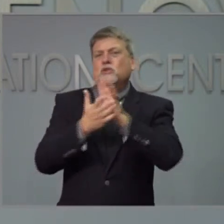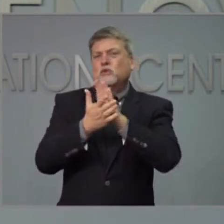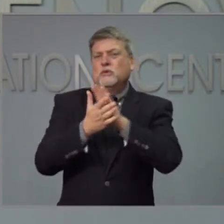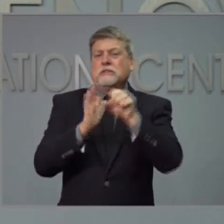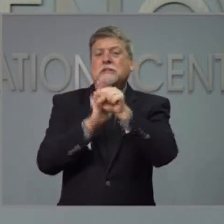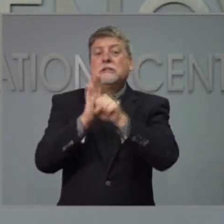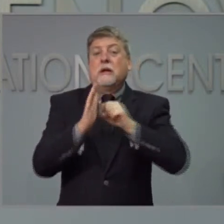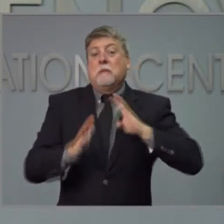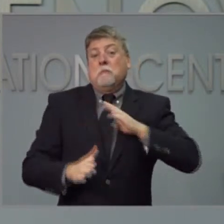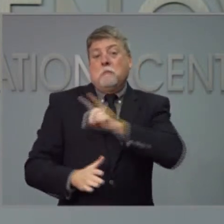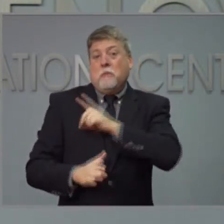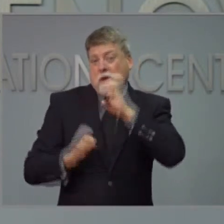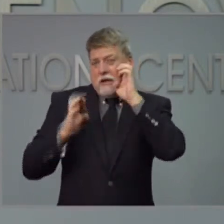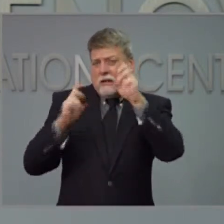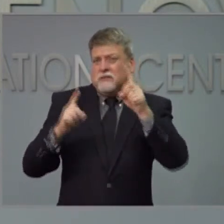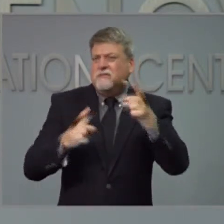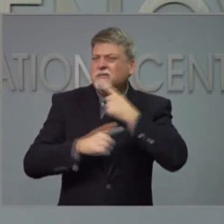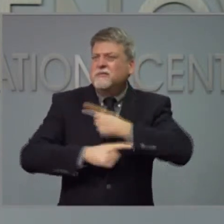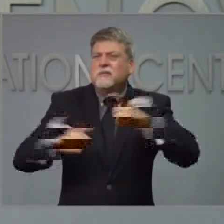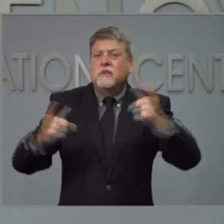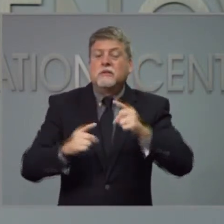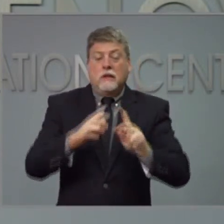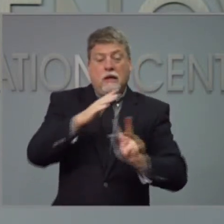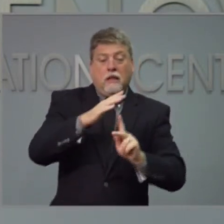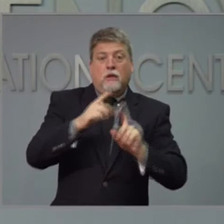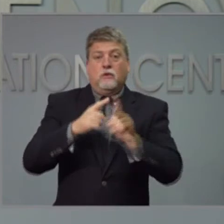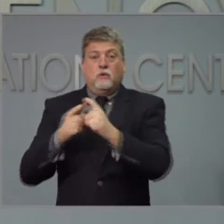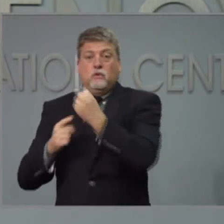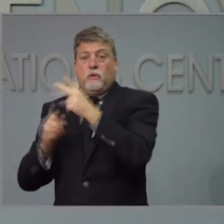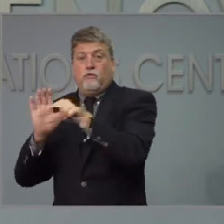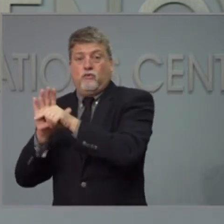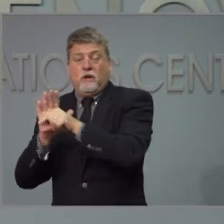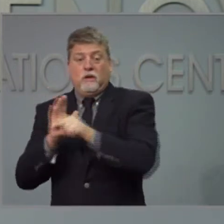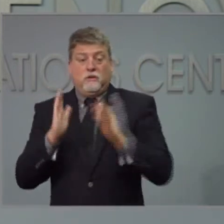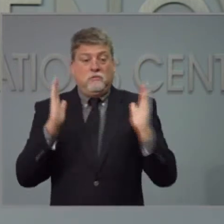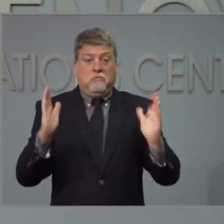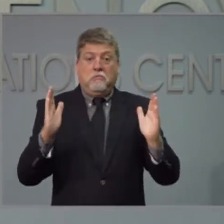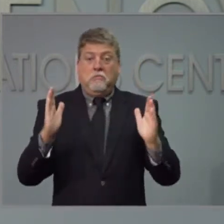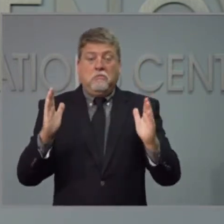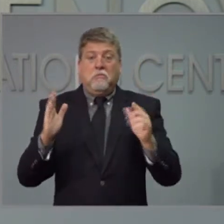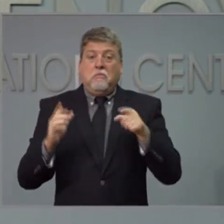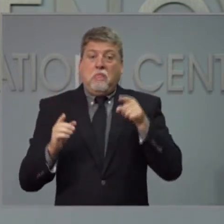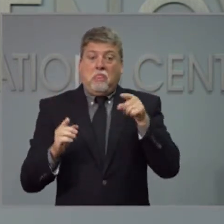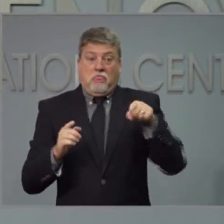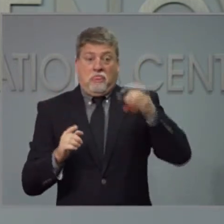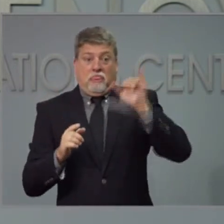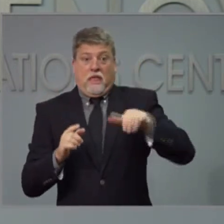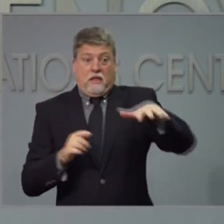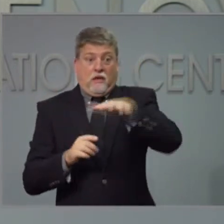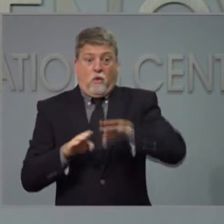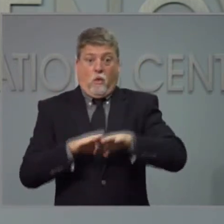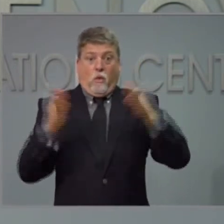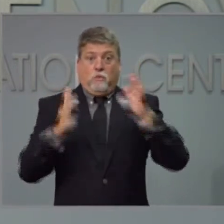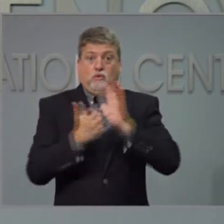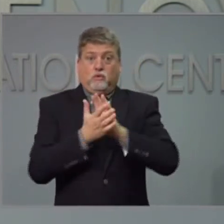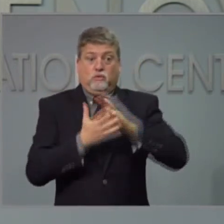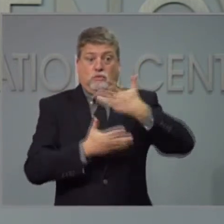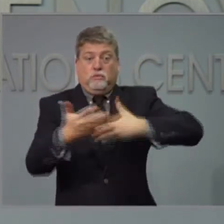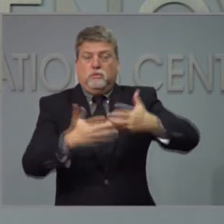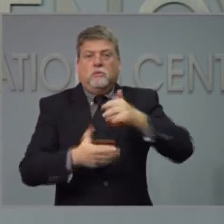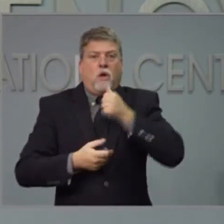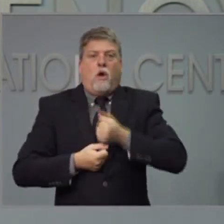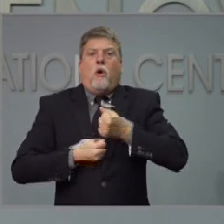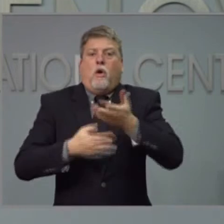said that schools, K through 12 in-person instruction has not been a driver of COVID